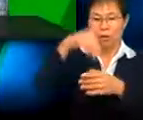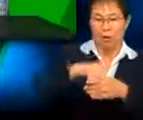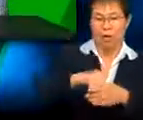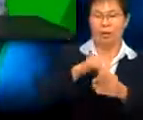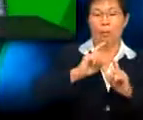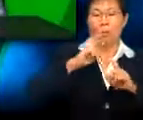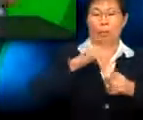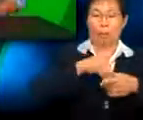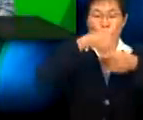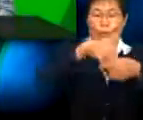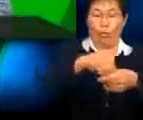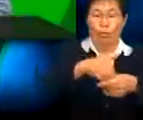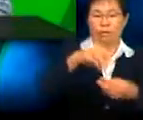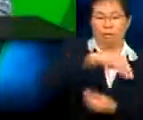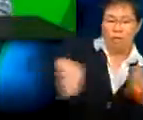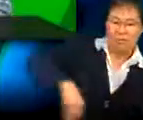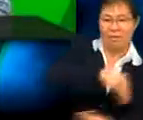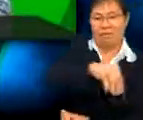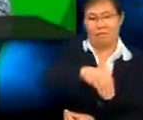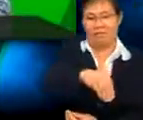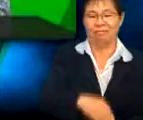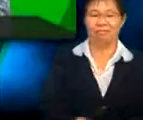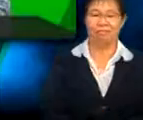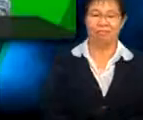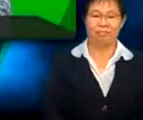bonus round.